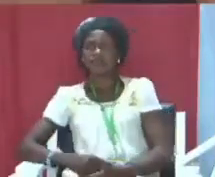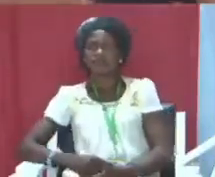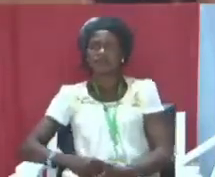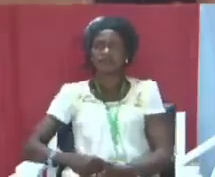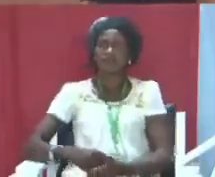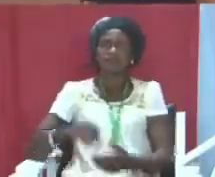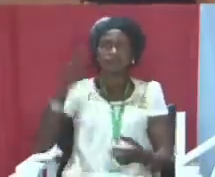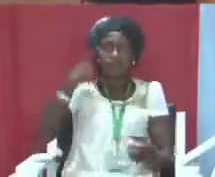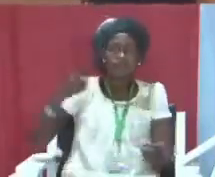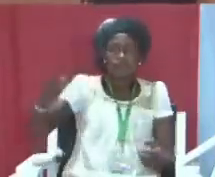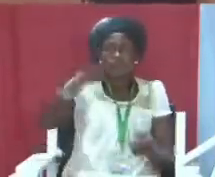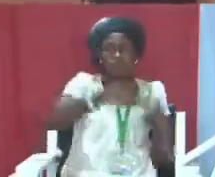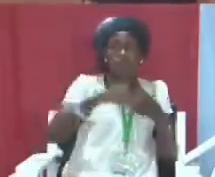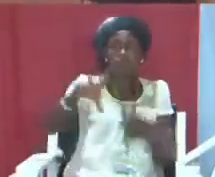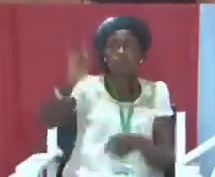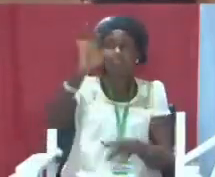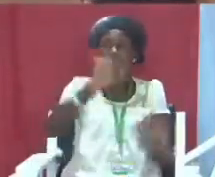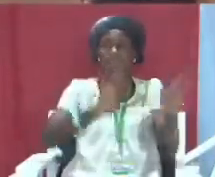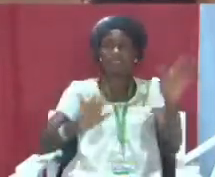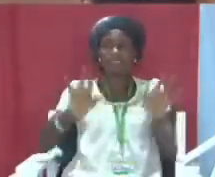So for you to find mercy,